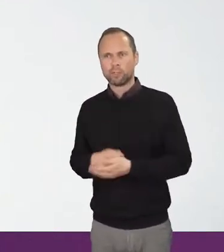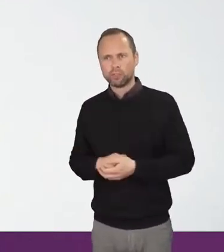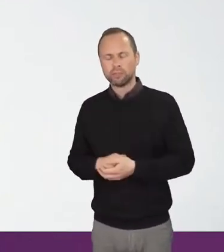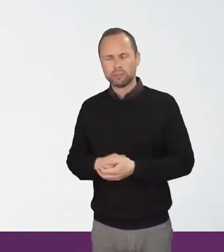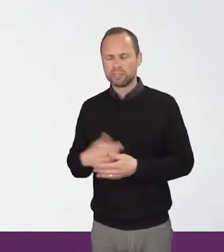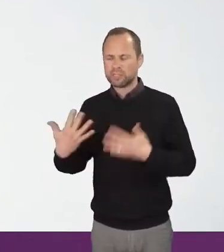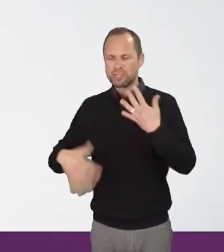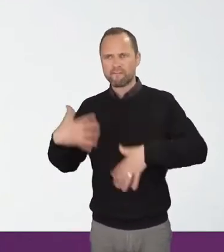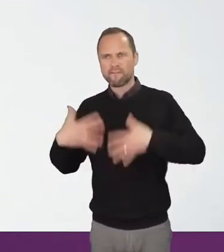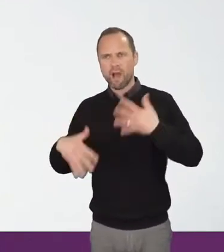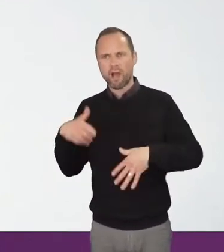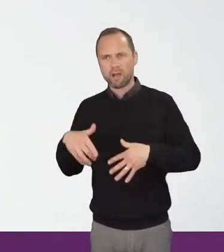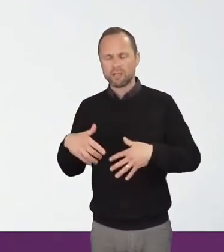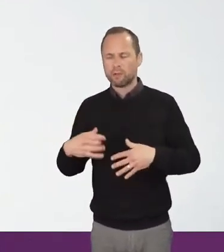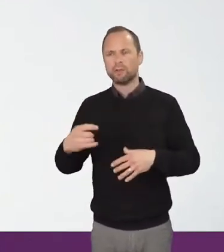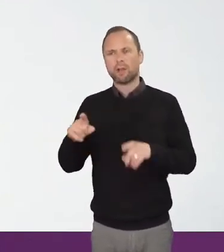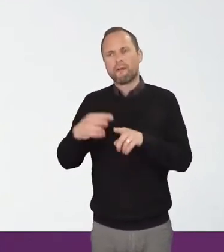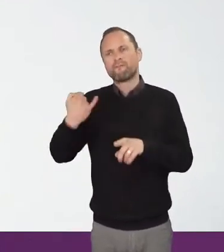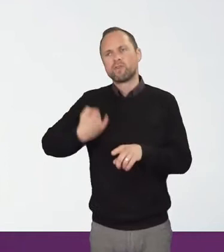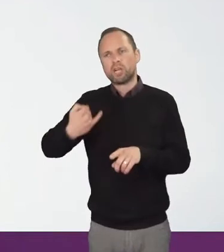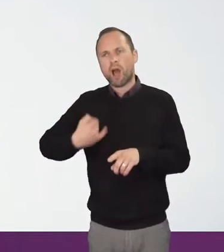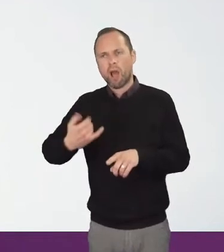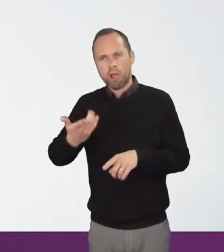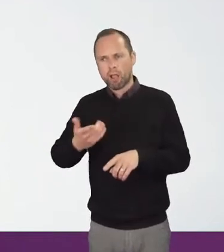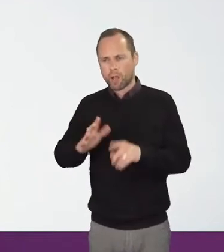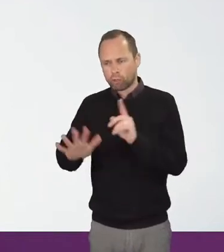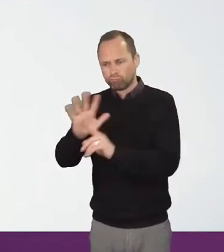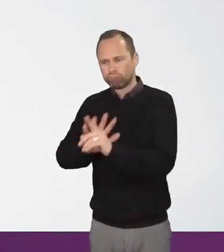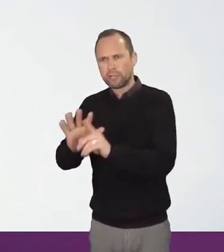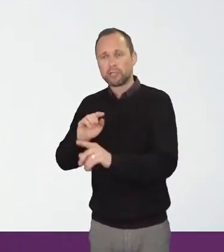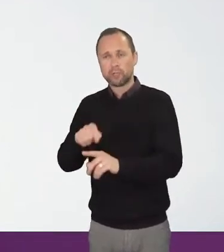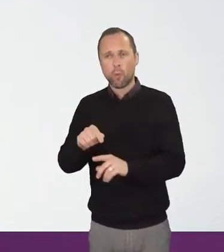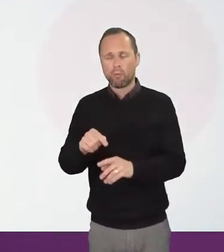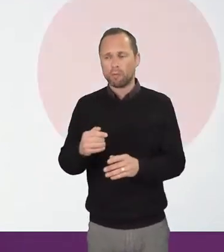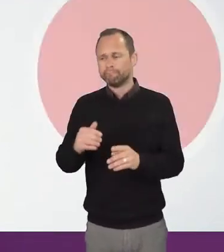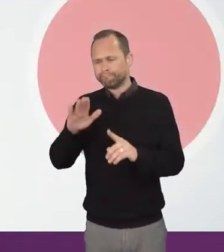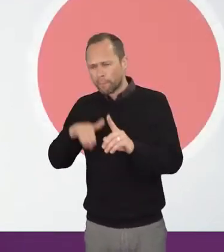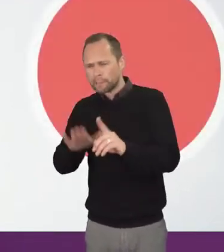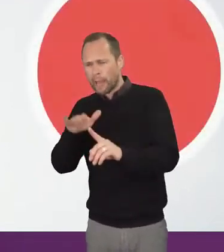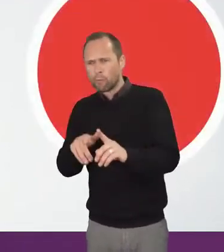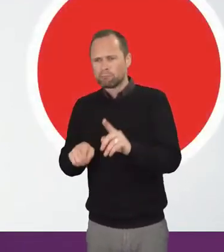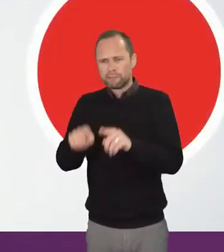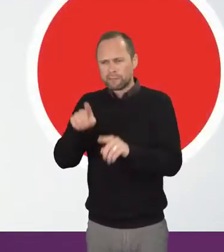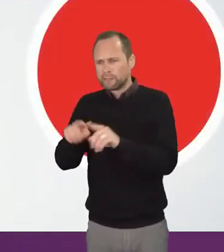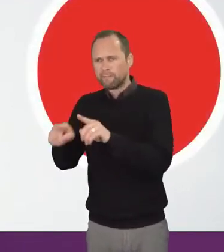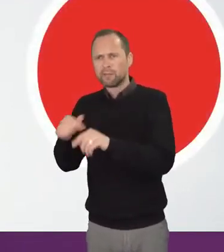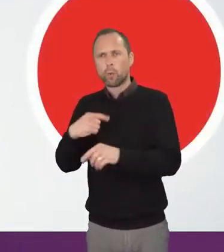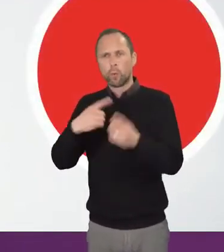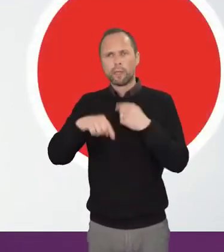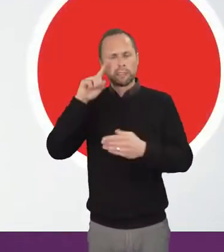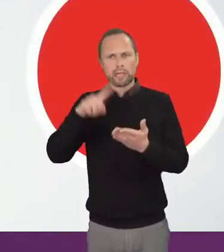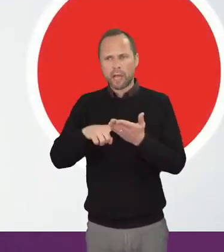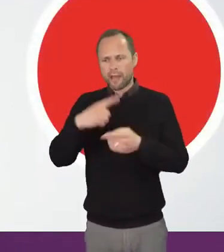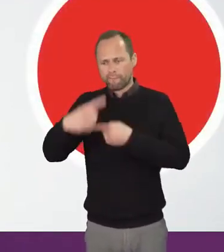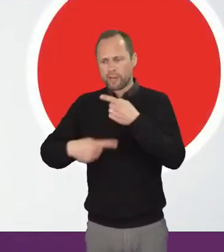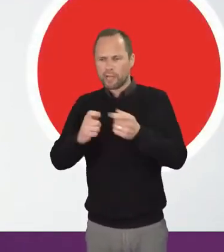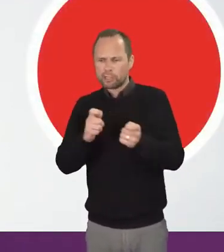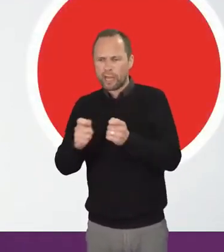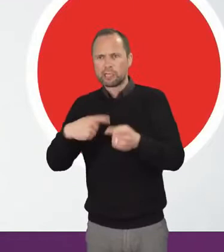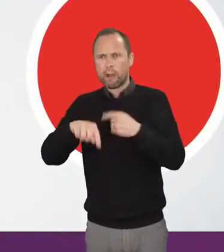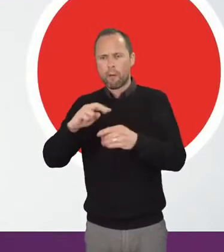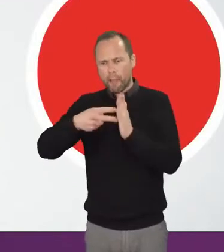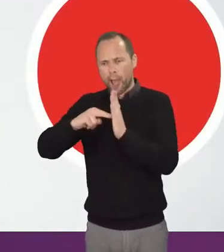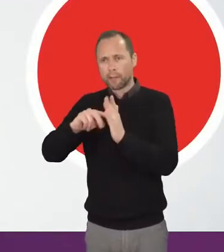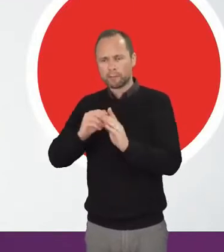world comes and goes, and so we had to take this as a year-by-year target. Unfortunately, and this was a very